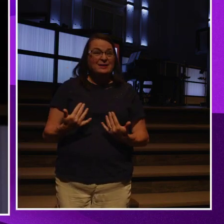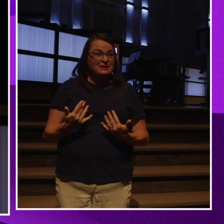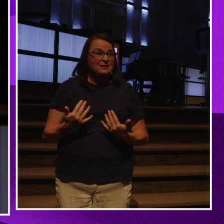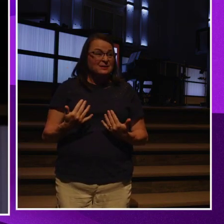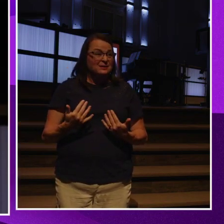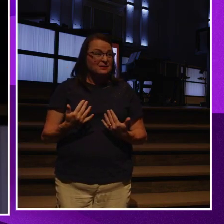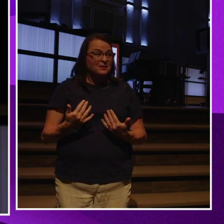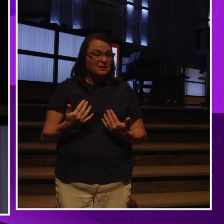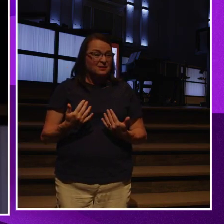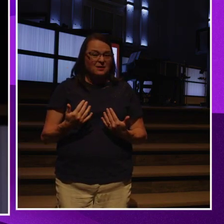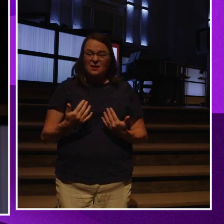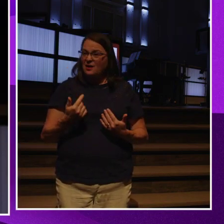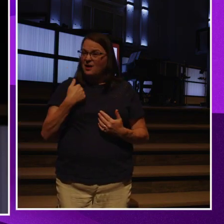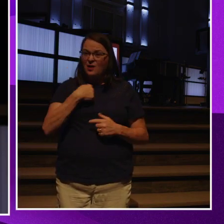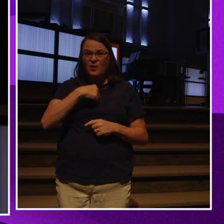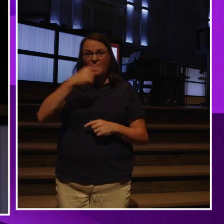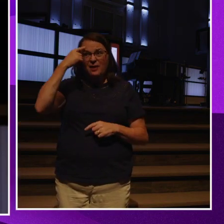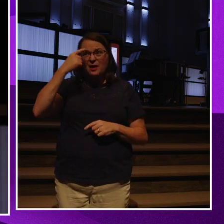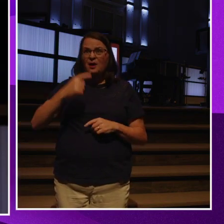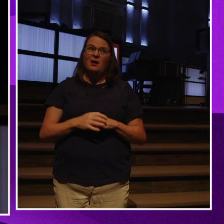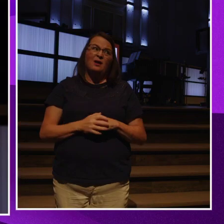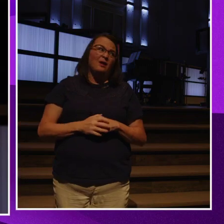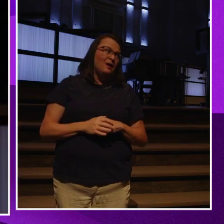And we may not think we can make it through.